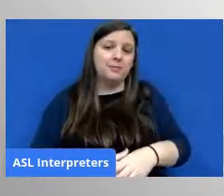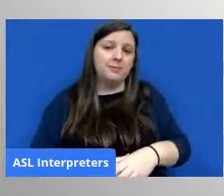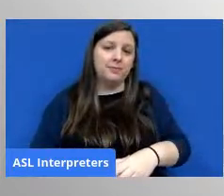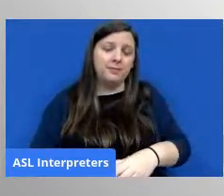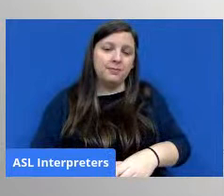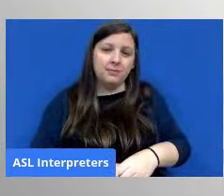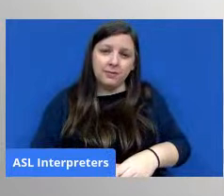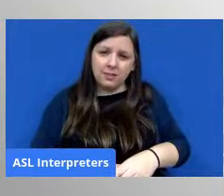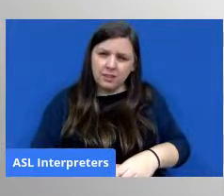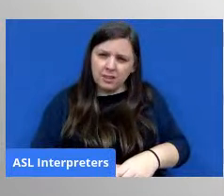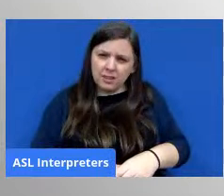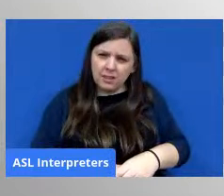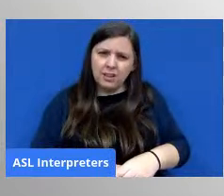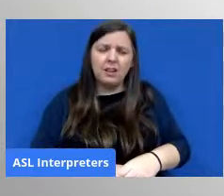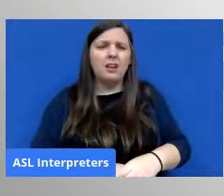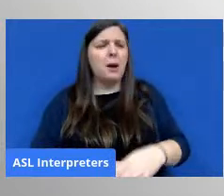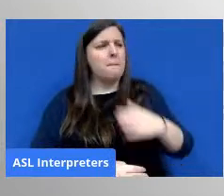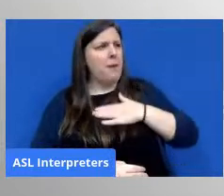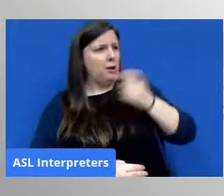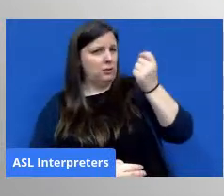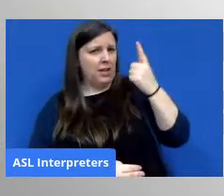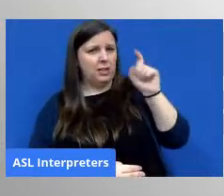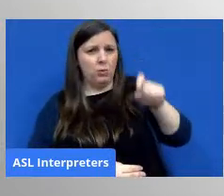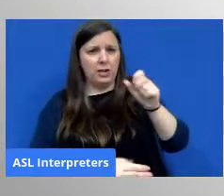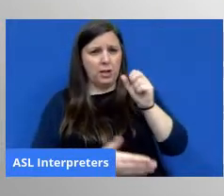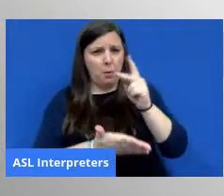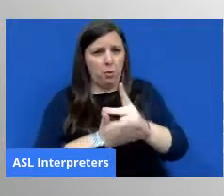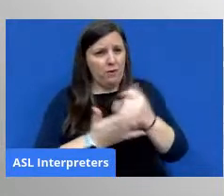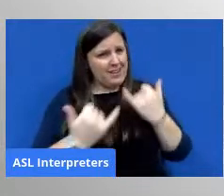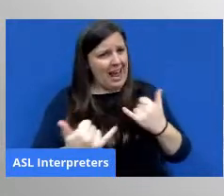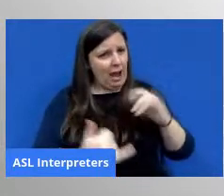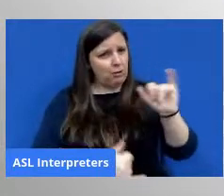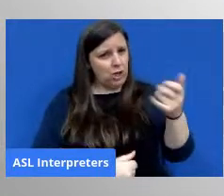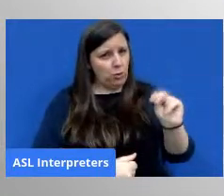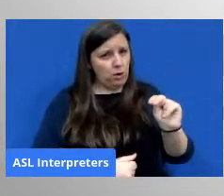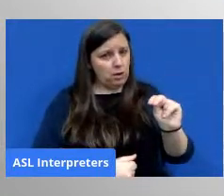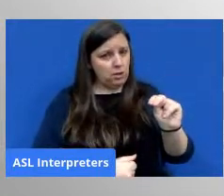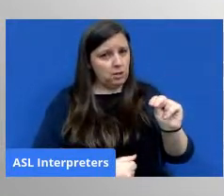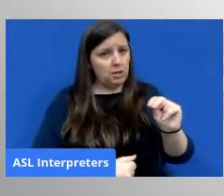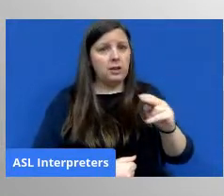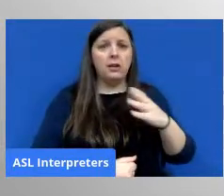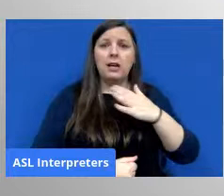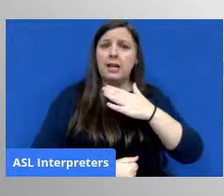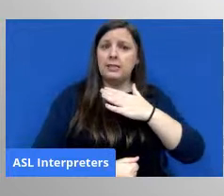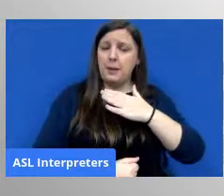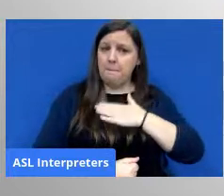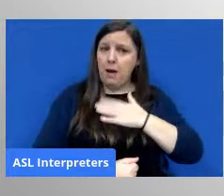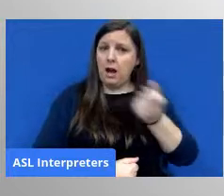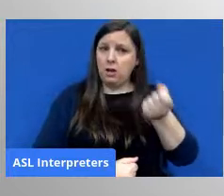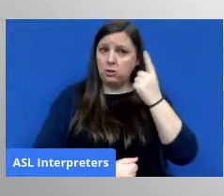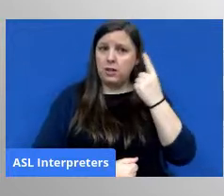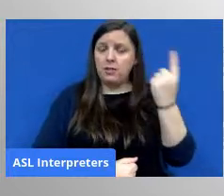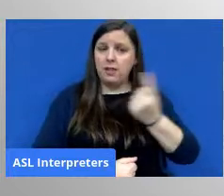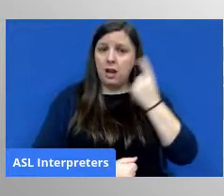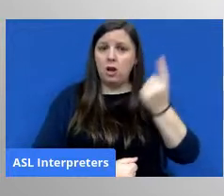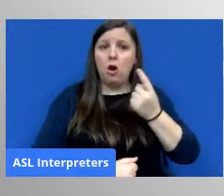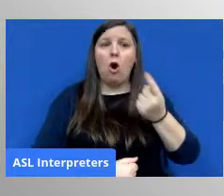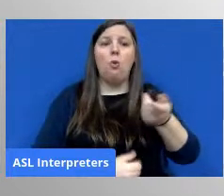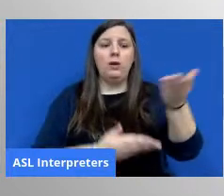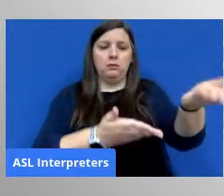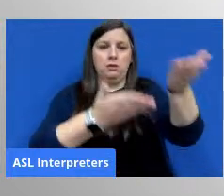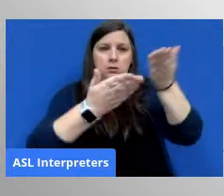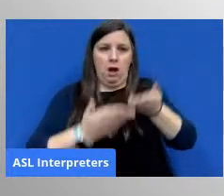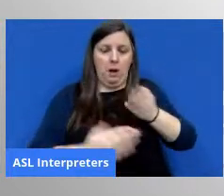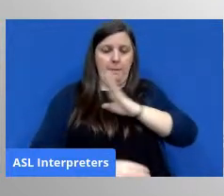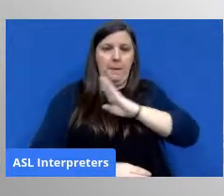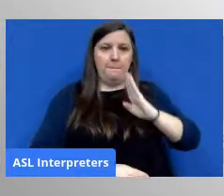Does this not have to be approved in January? It's my understanding that it always comes to the board here in January and it goes